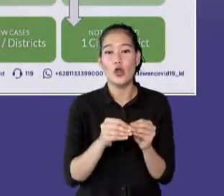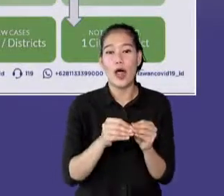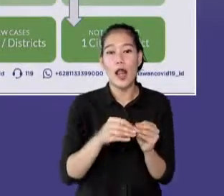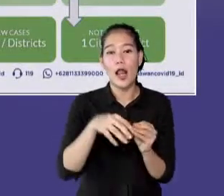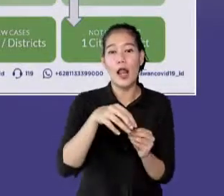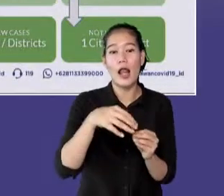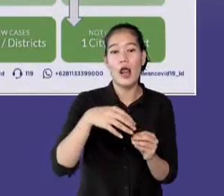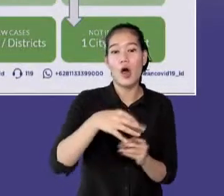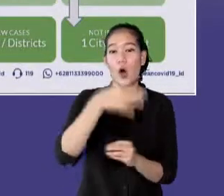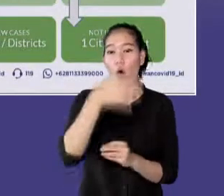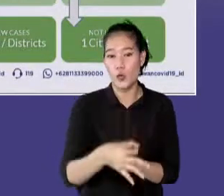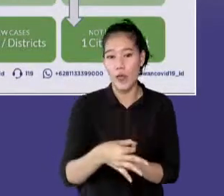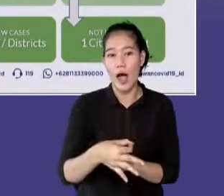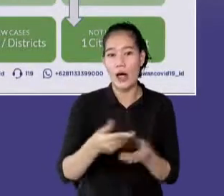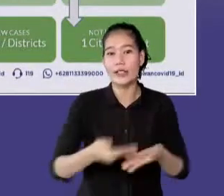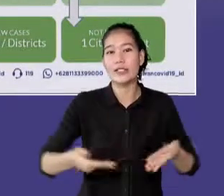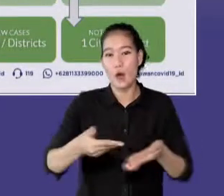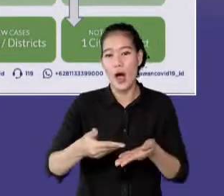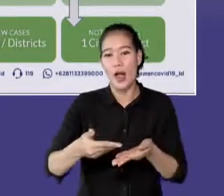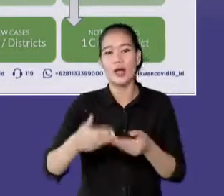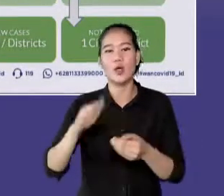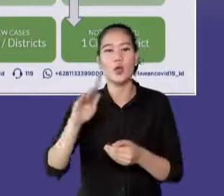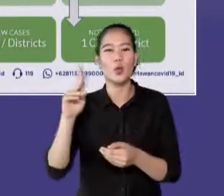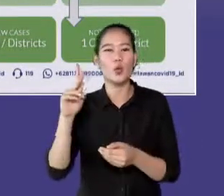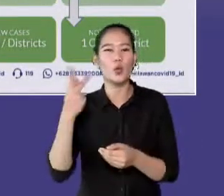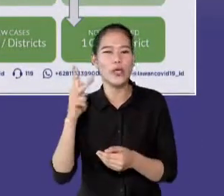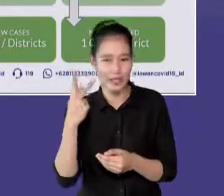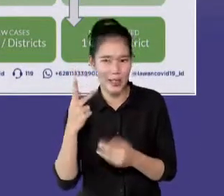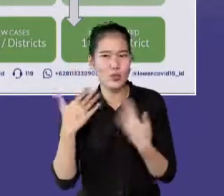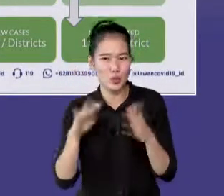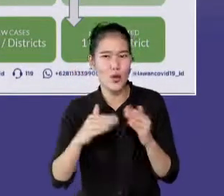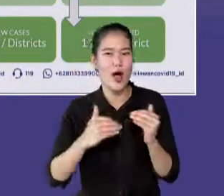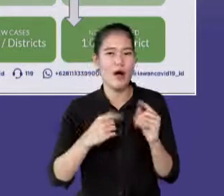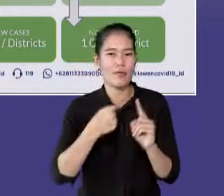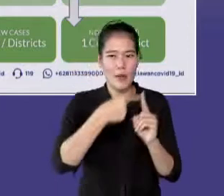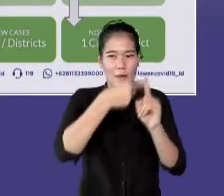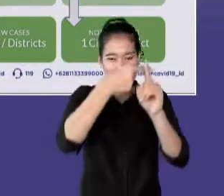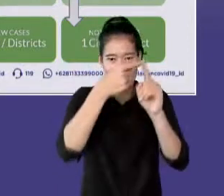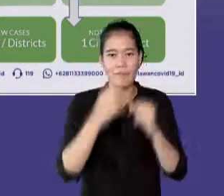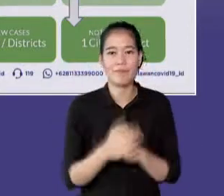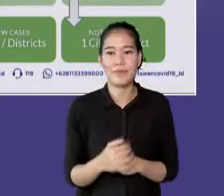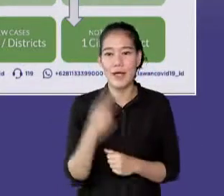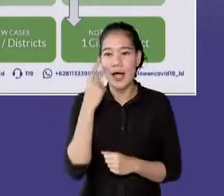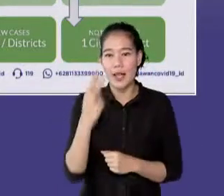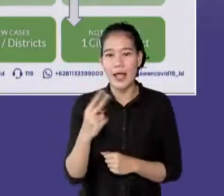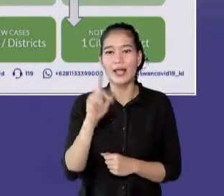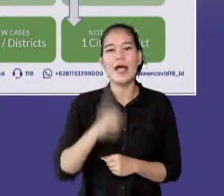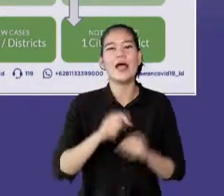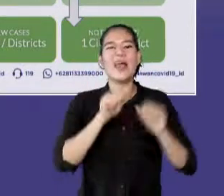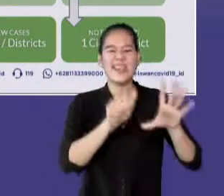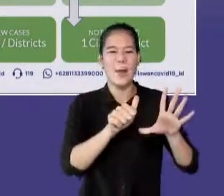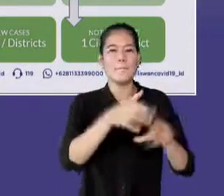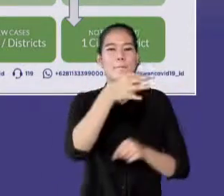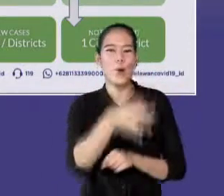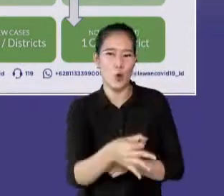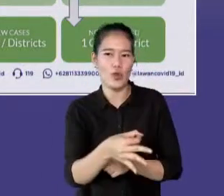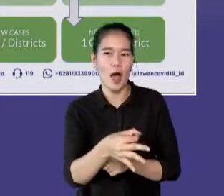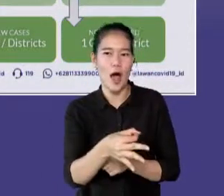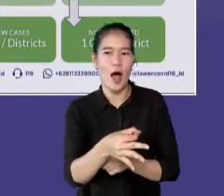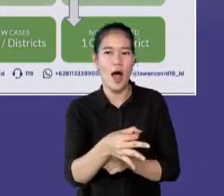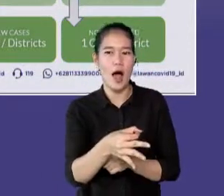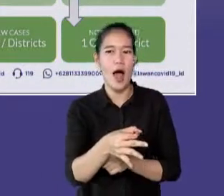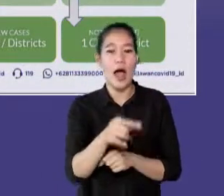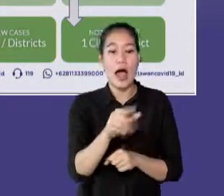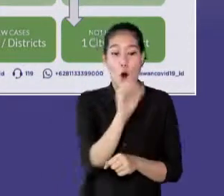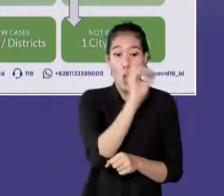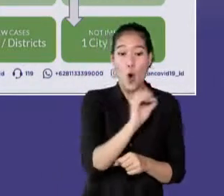districts and cities in the yellow zones has decreased. As many as 6 districts and cities moved from the